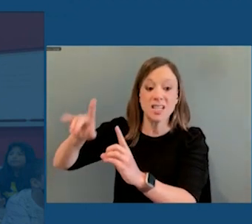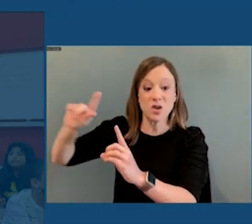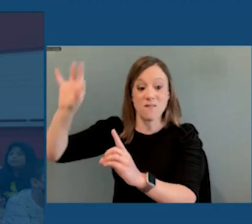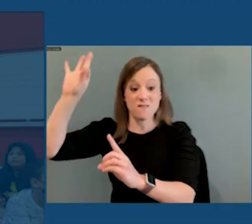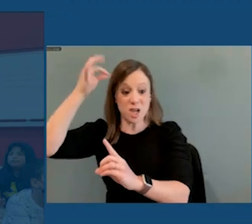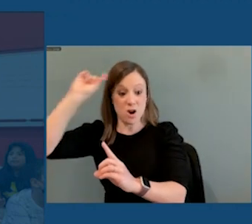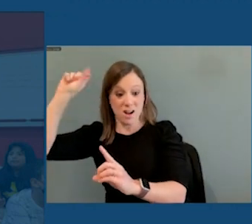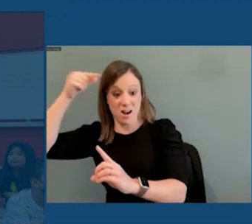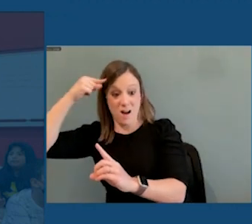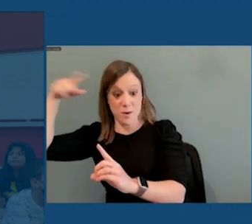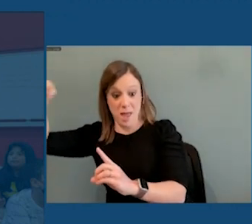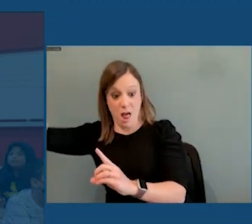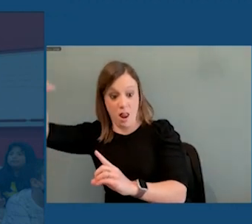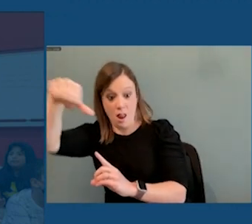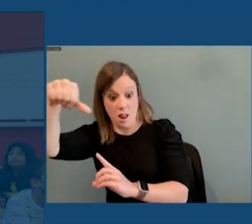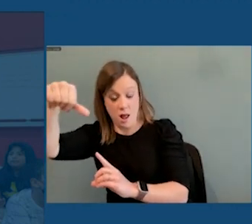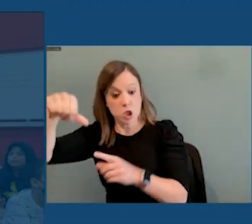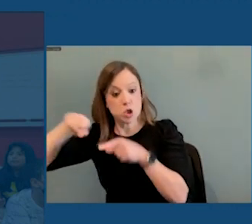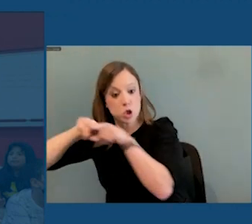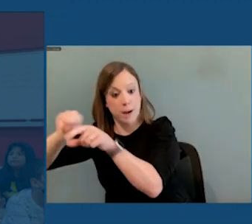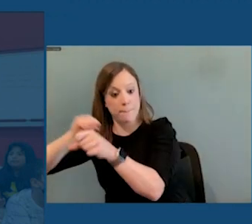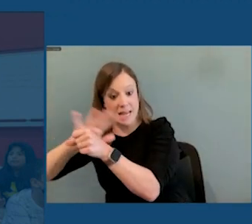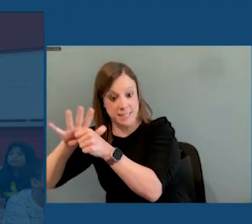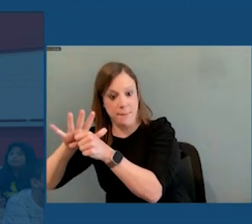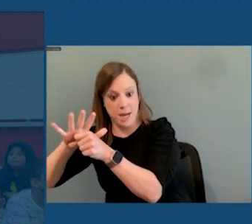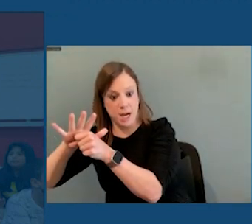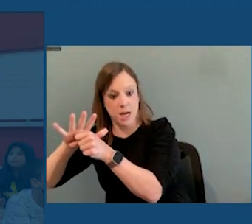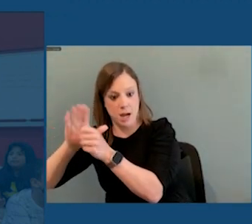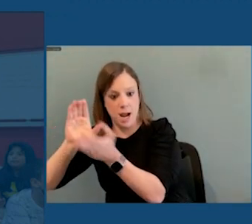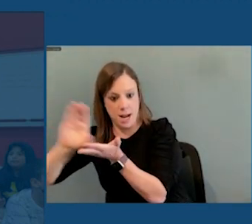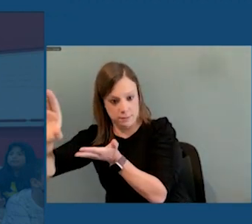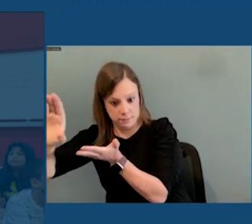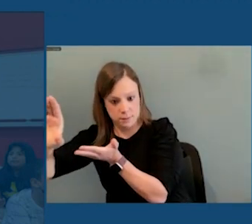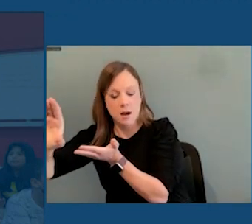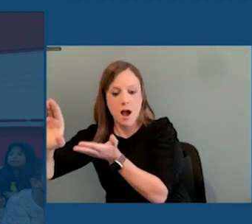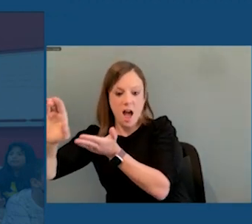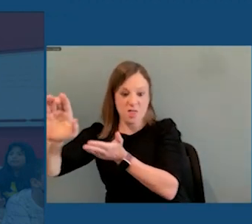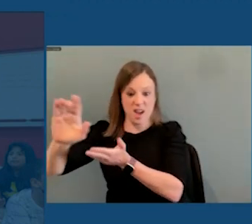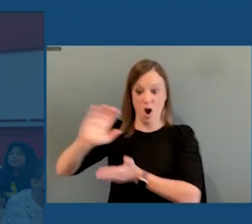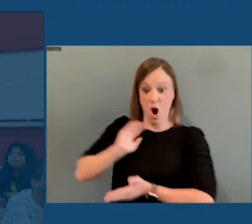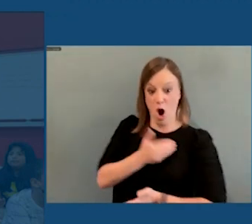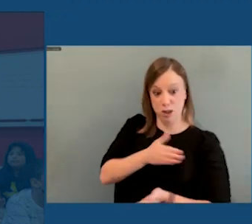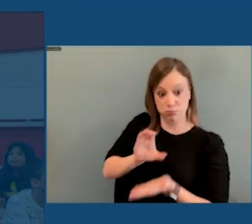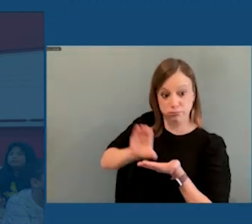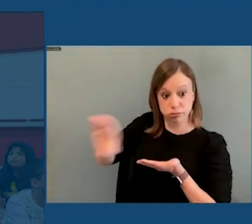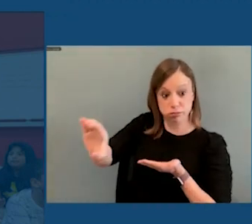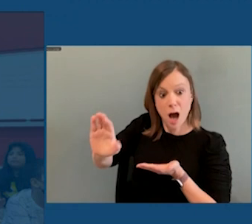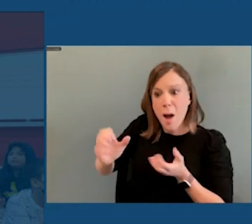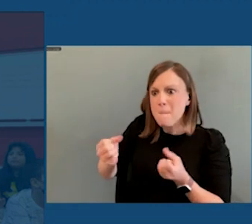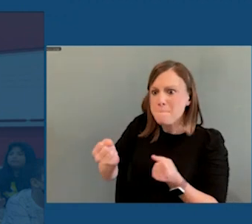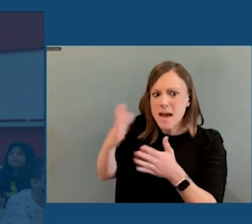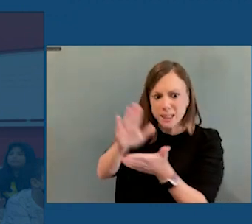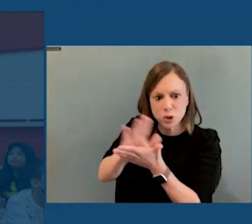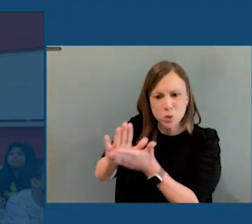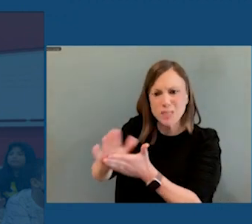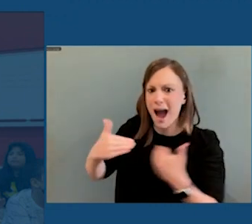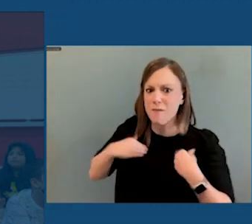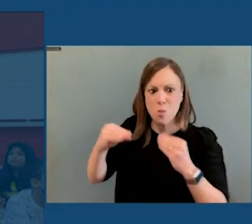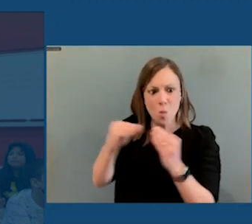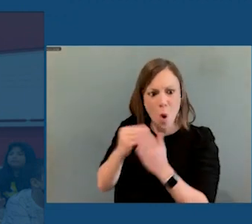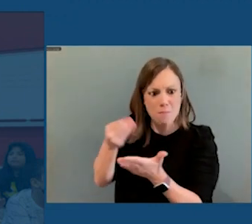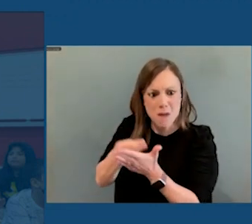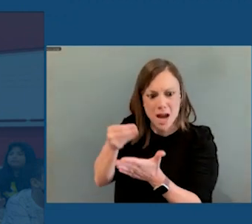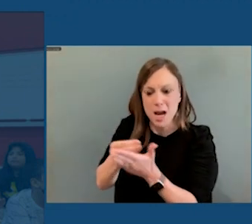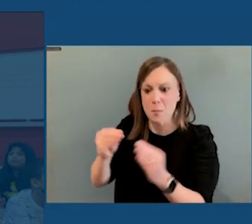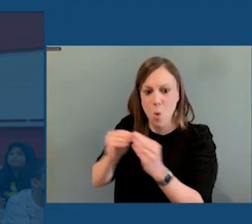aid, we've determined that many schools have more resources than ever before. At